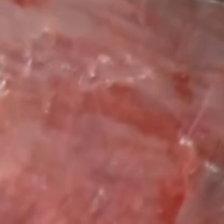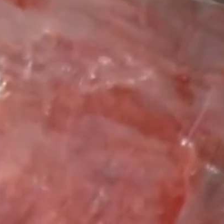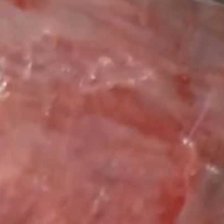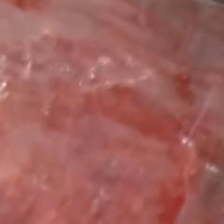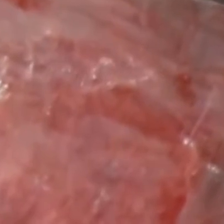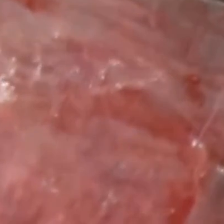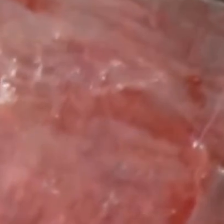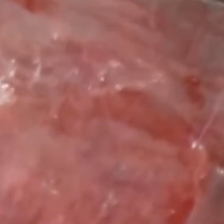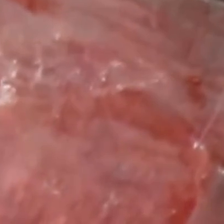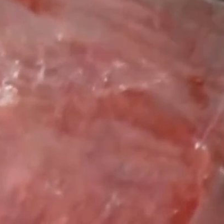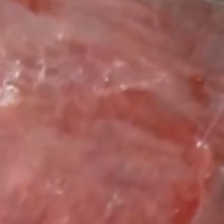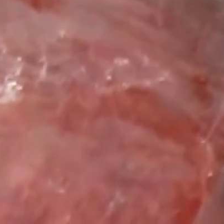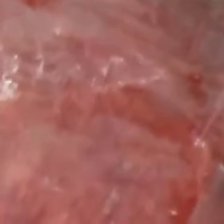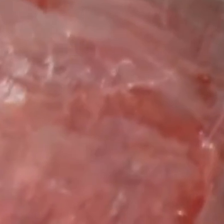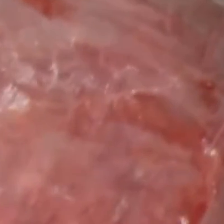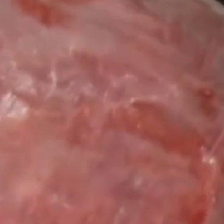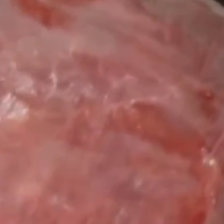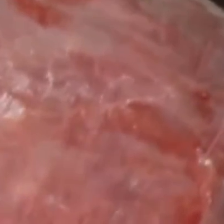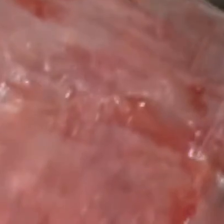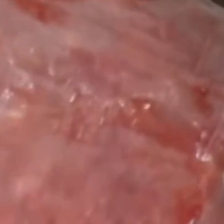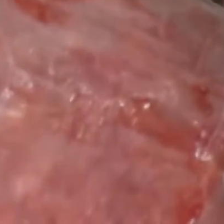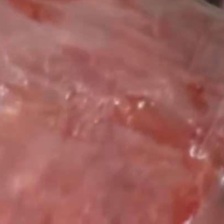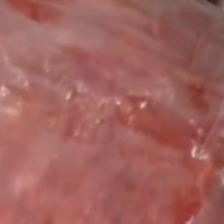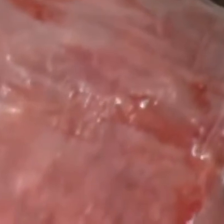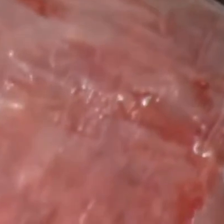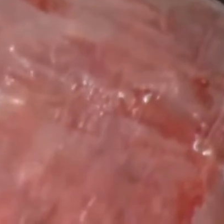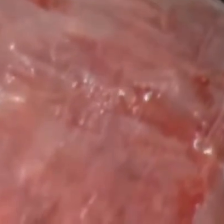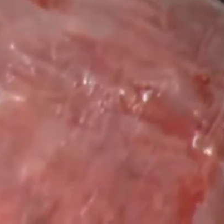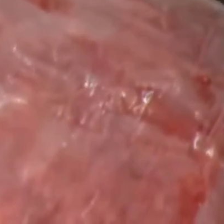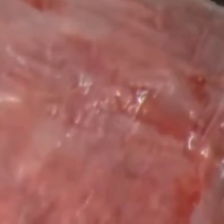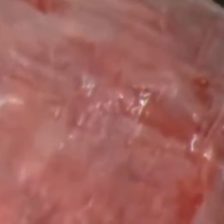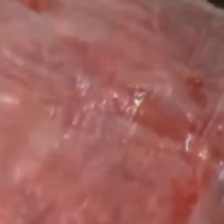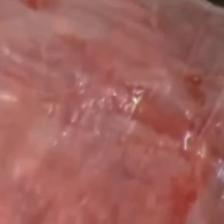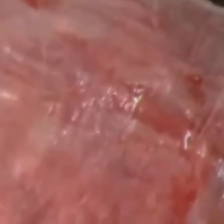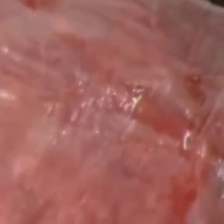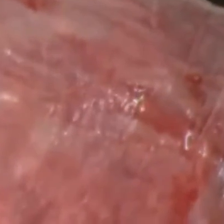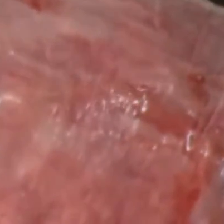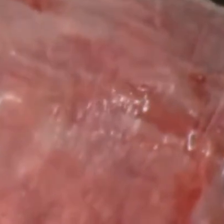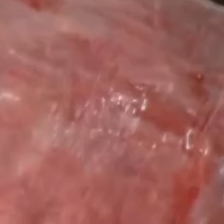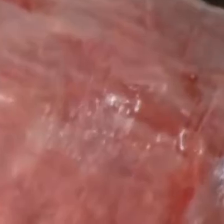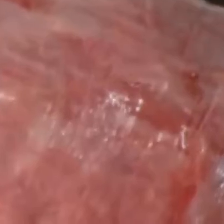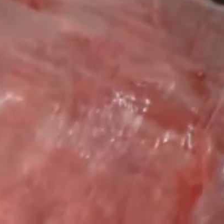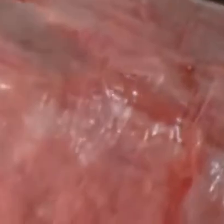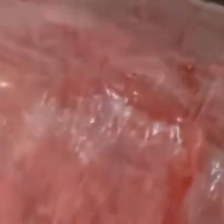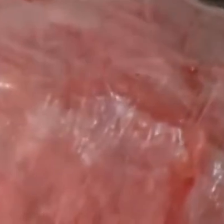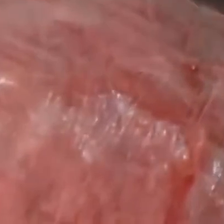it the boerewors layer, but I'm cutting through a thin outer layer. I'm not cutting the